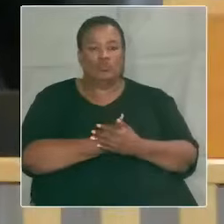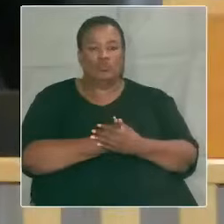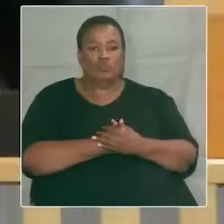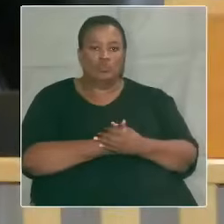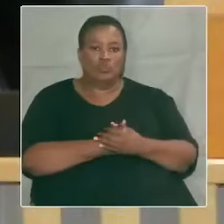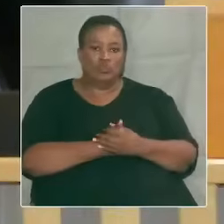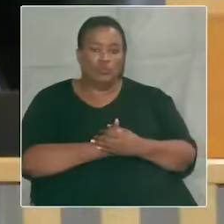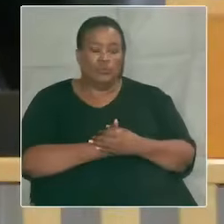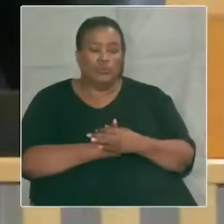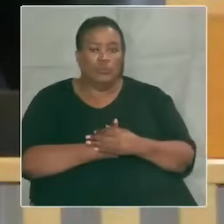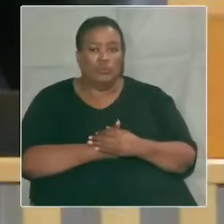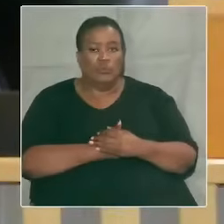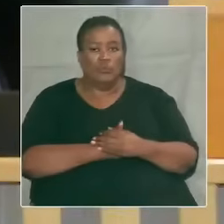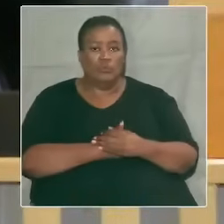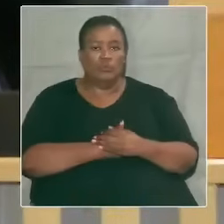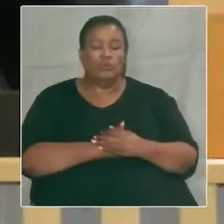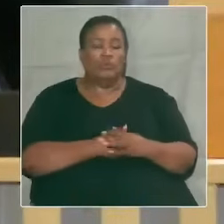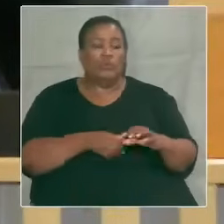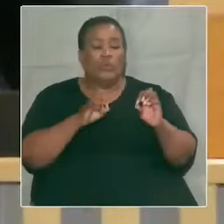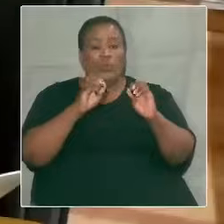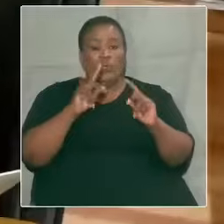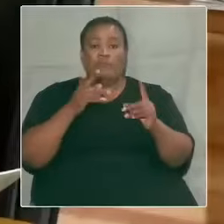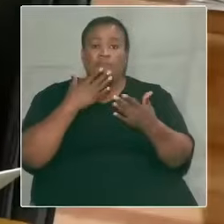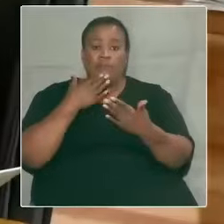Thank you, Commissioner Baloy.